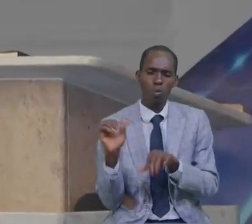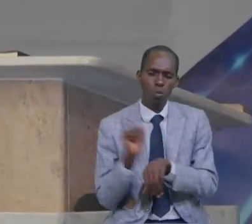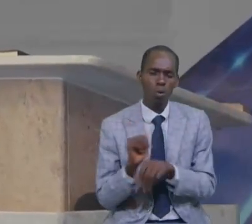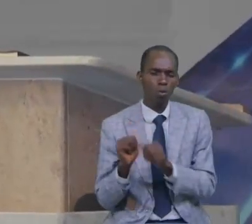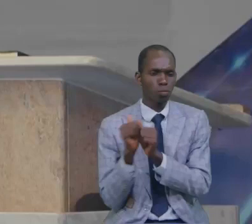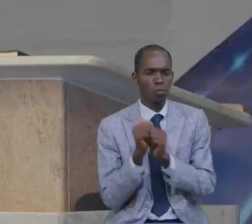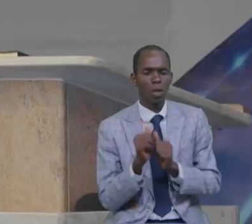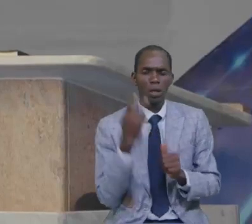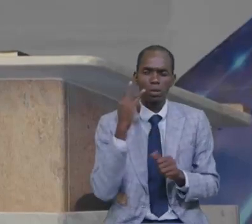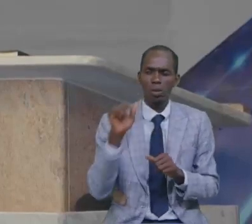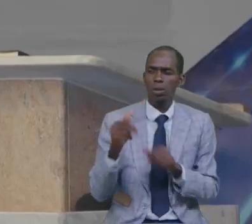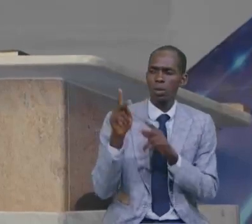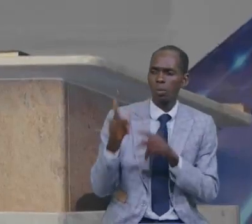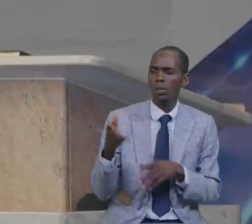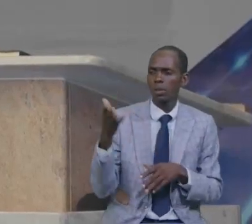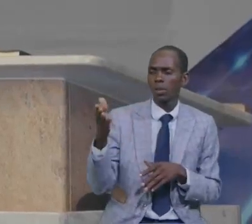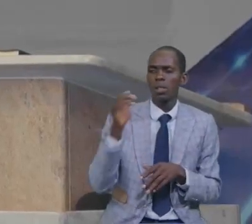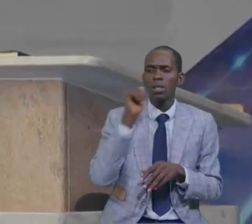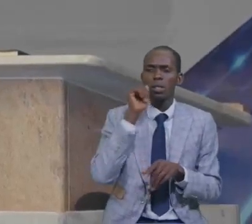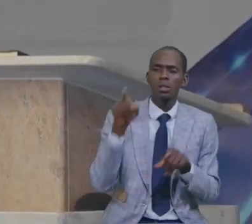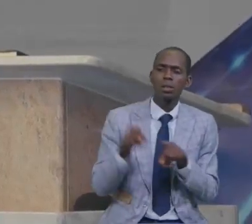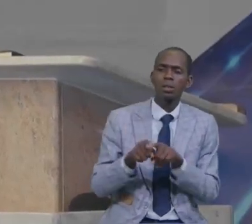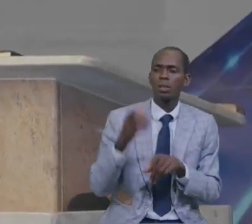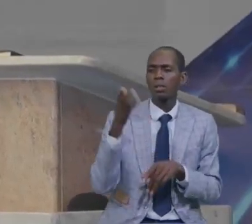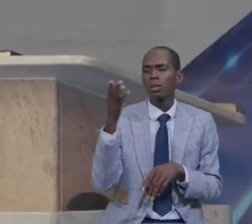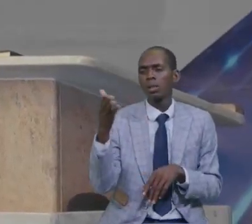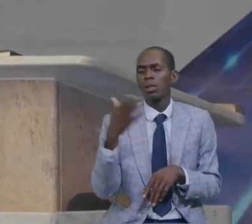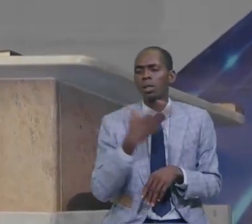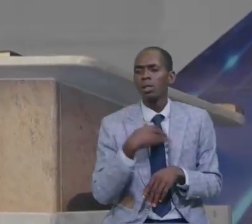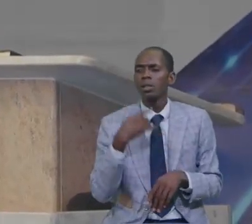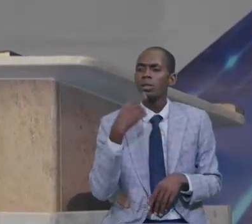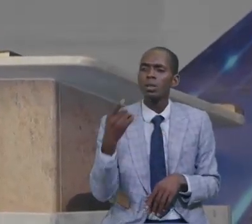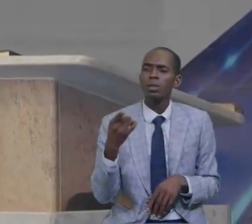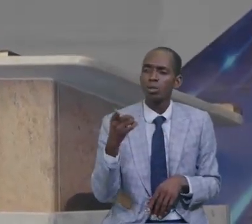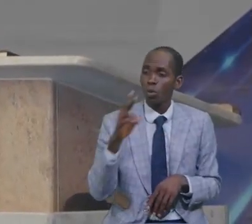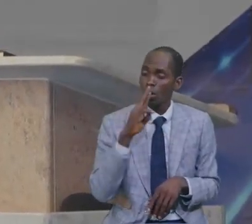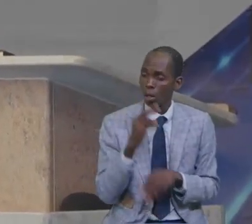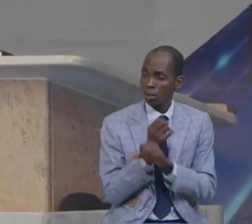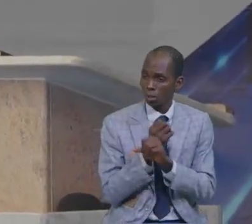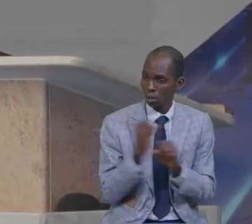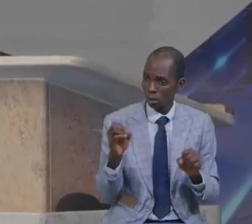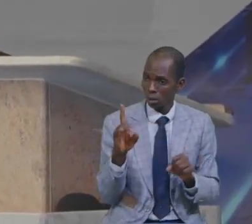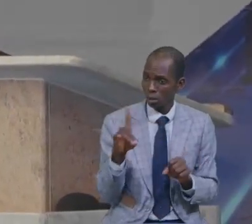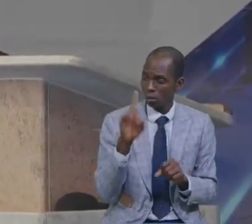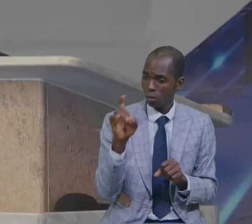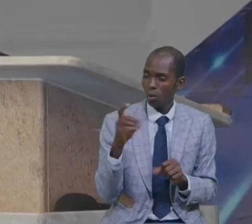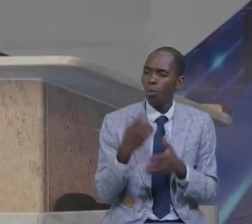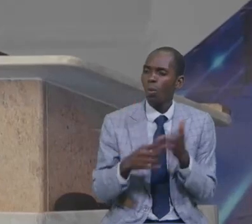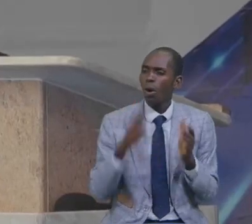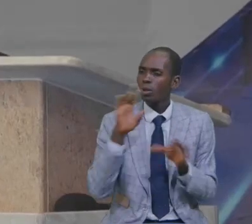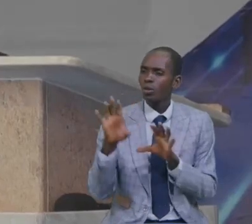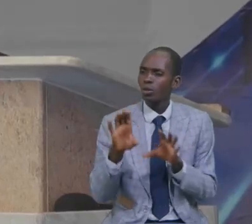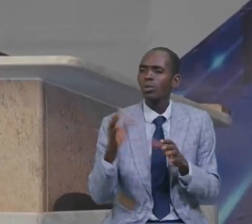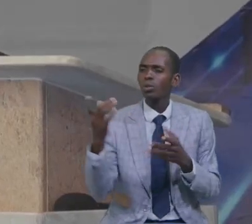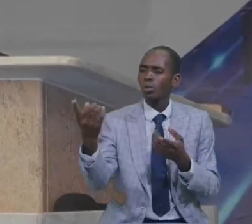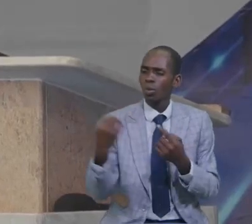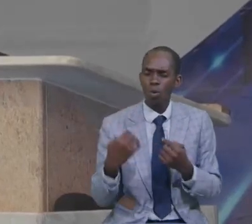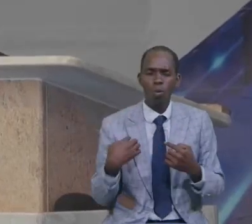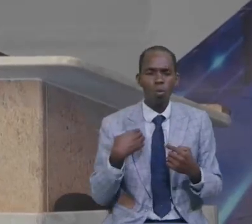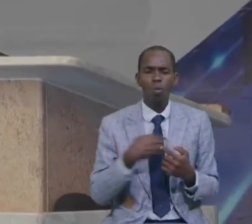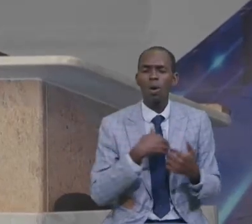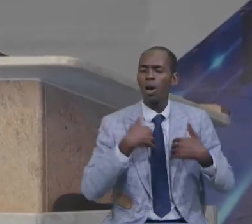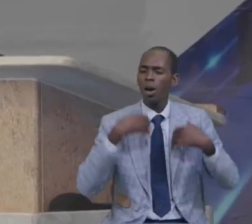are you doing? There's a lot of work to do. Let there be limitless liaisons, joining hands together. And joining